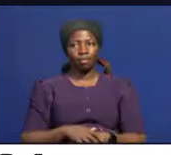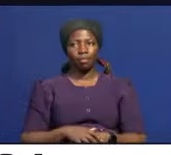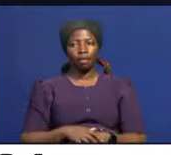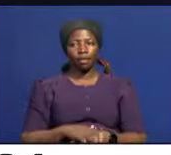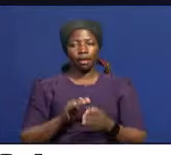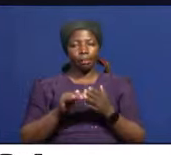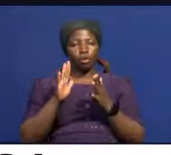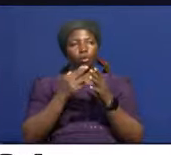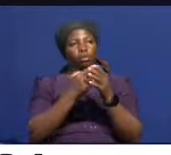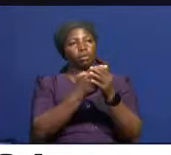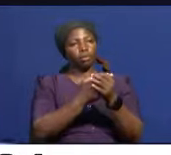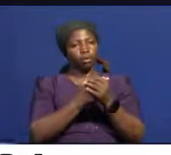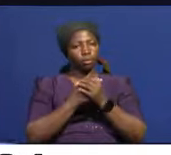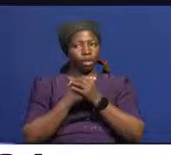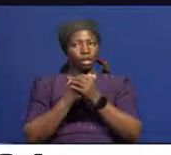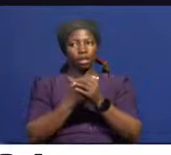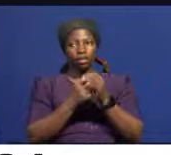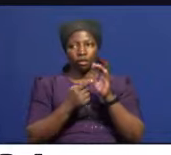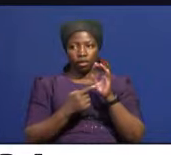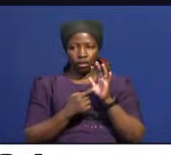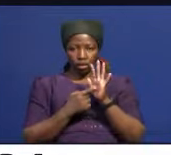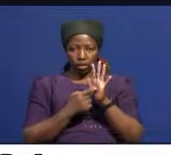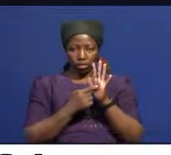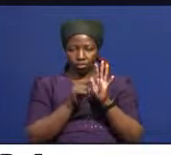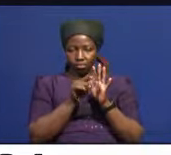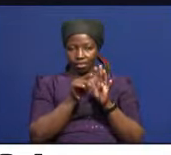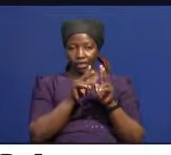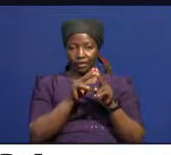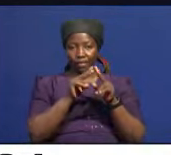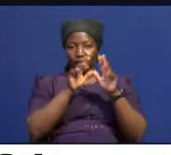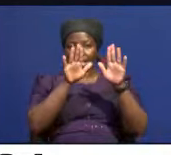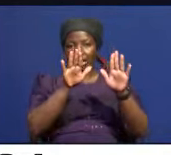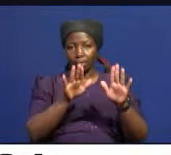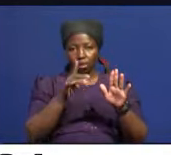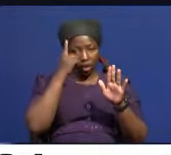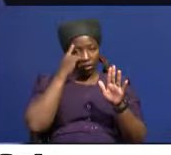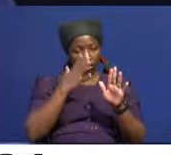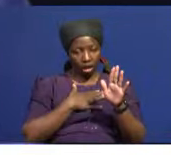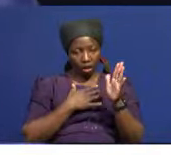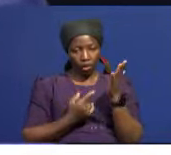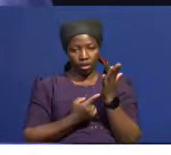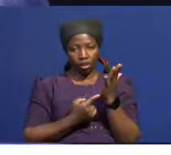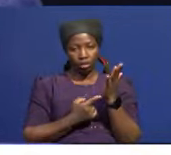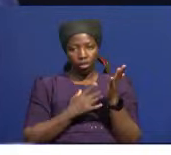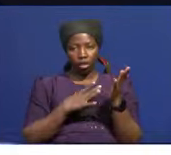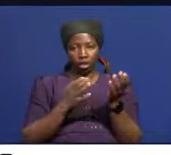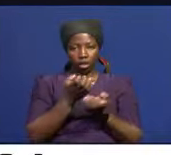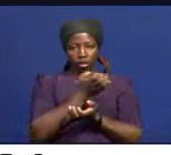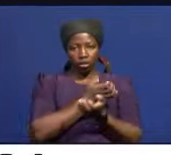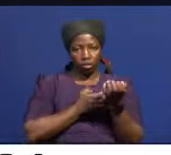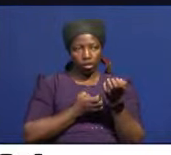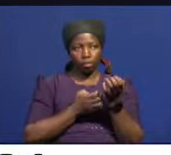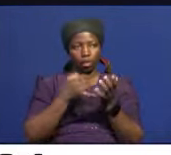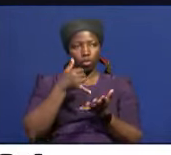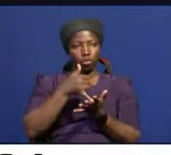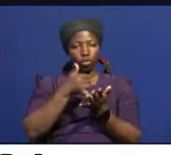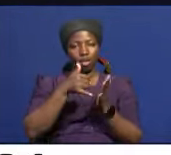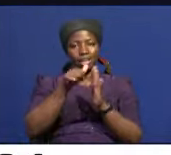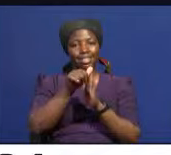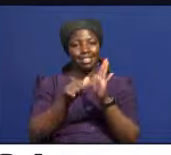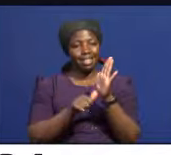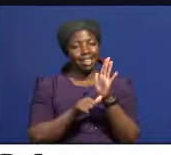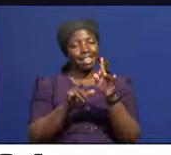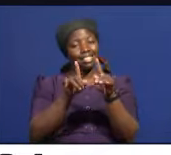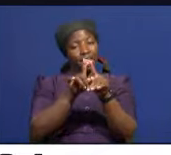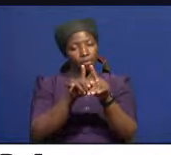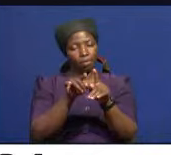More partnerships like this are essential for our digital and economic inclusion agenda, and besides,